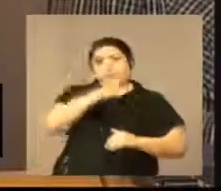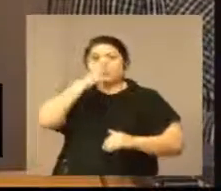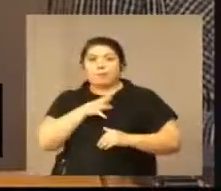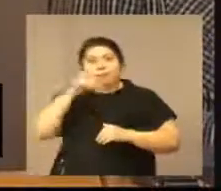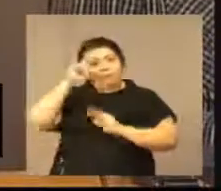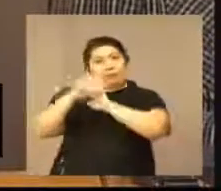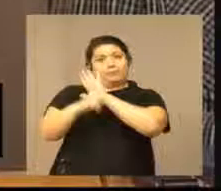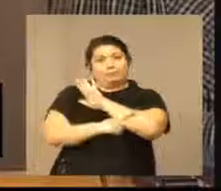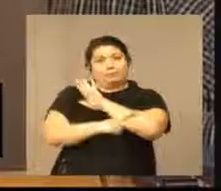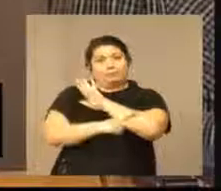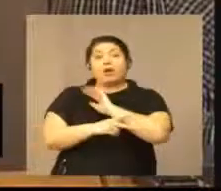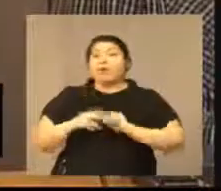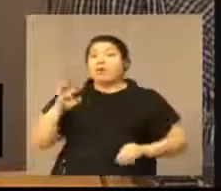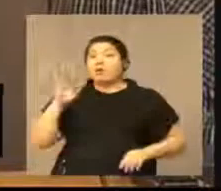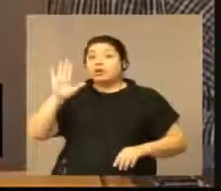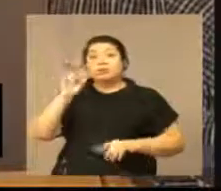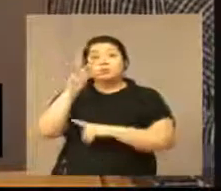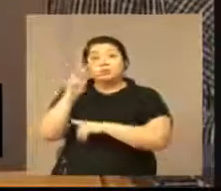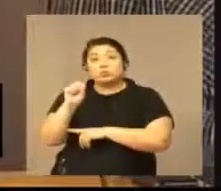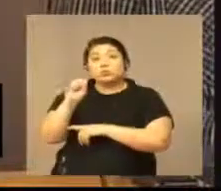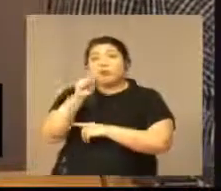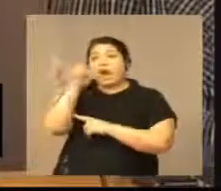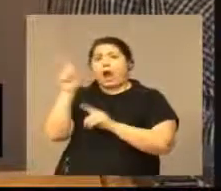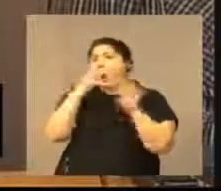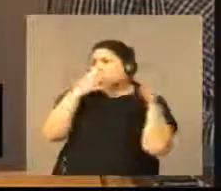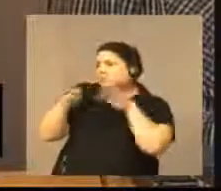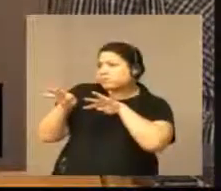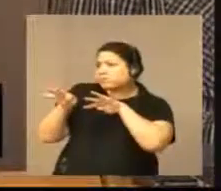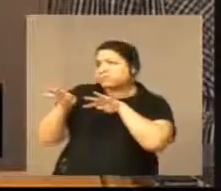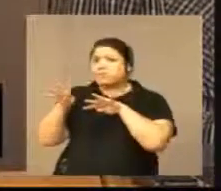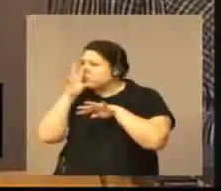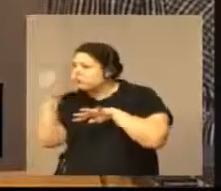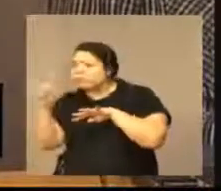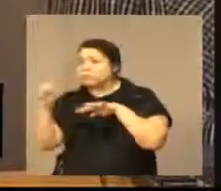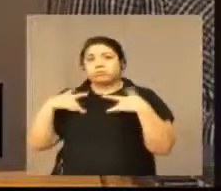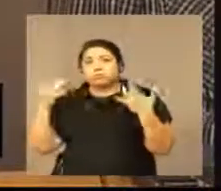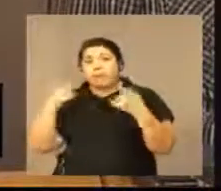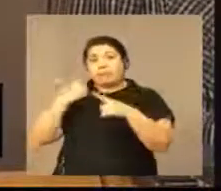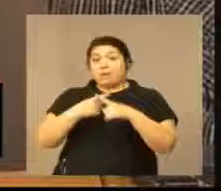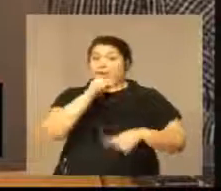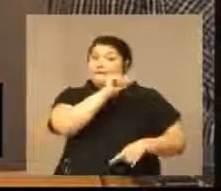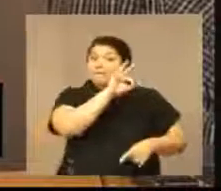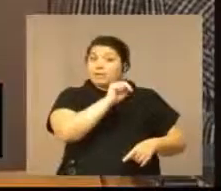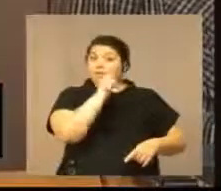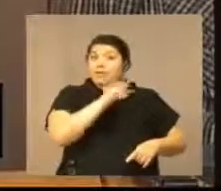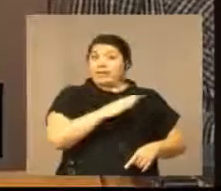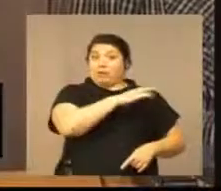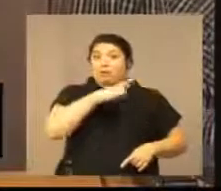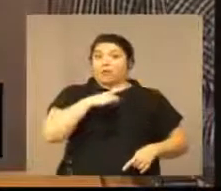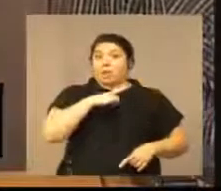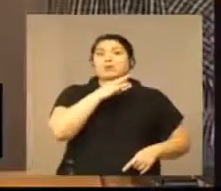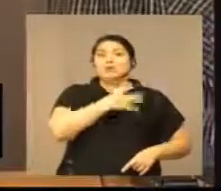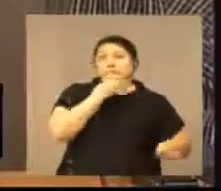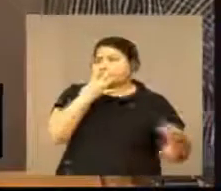the media's attention, and it also caught the attention of the AFN's Women's Council.